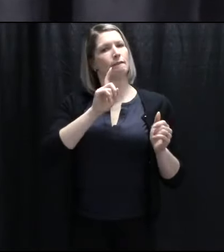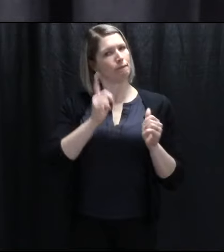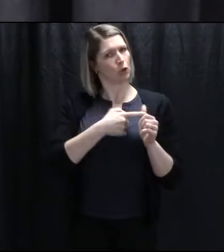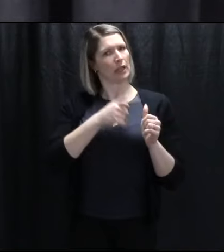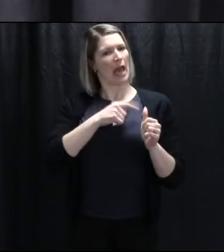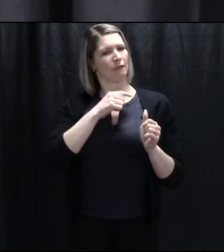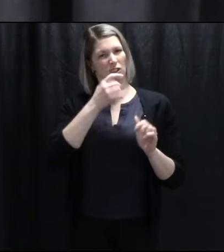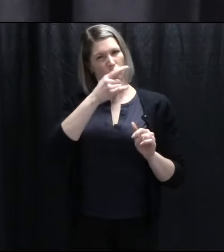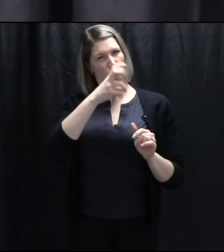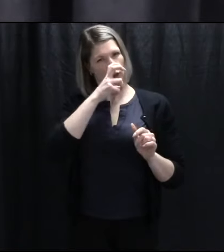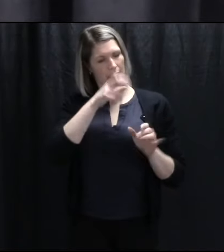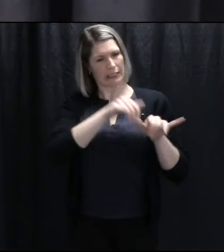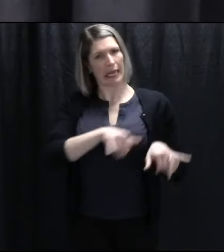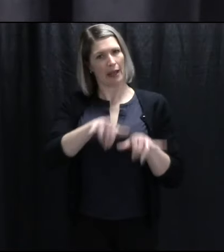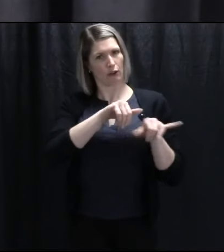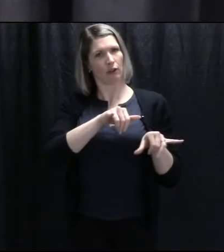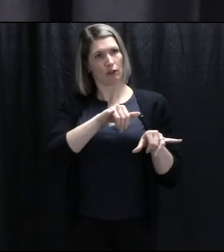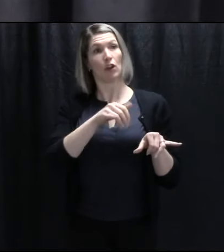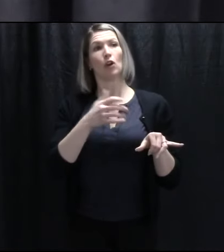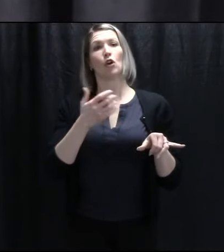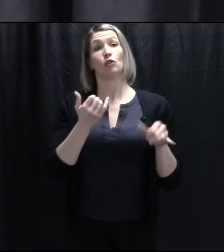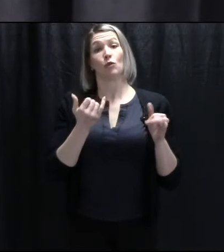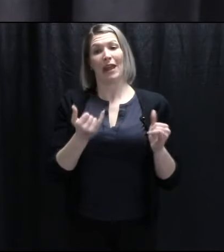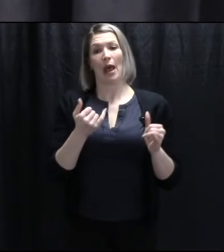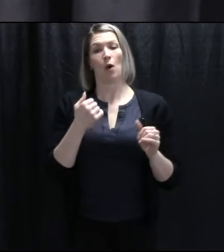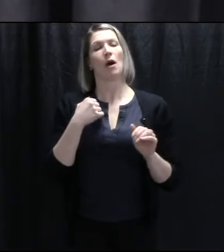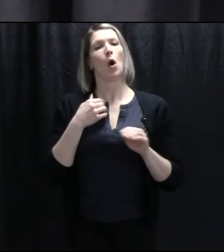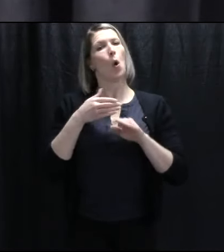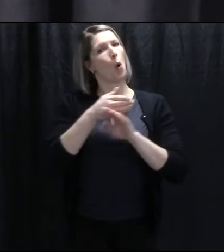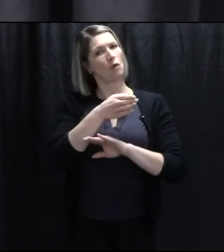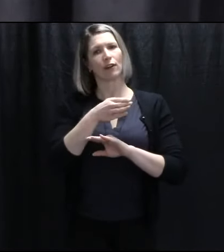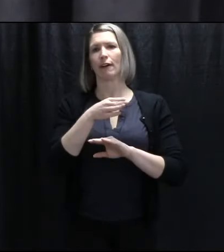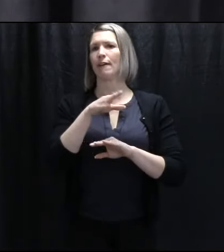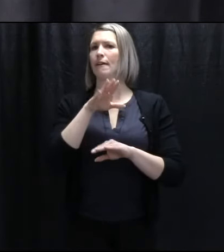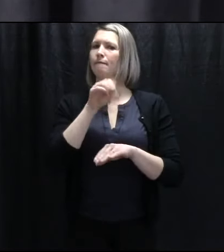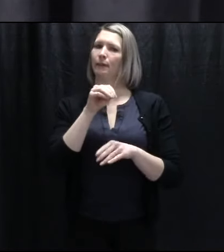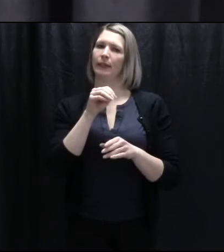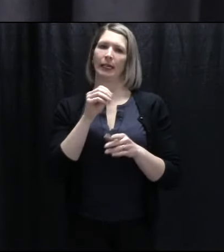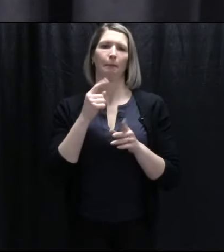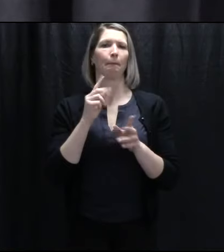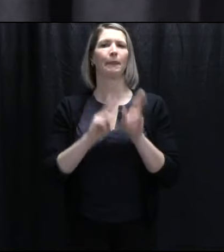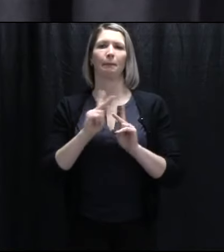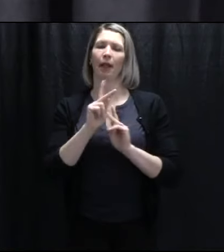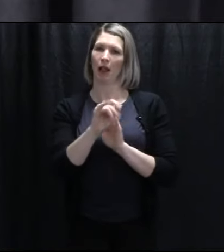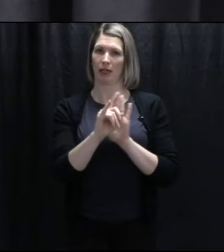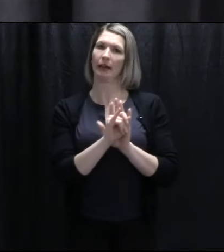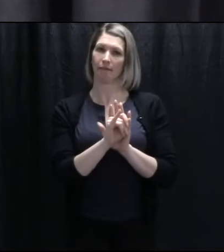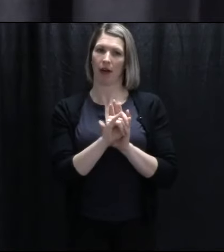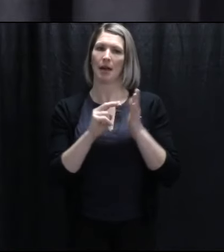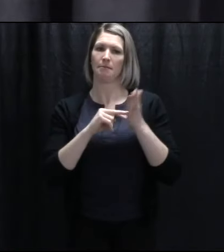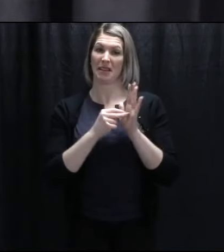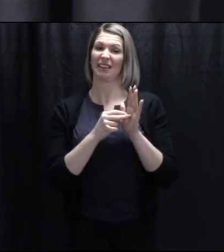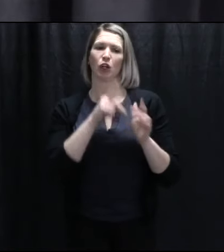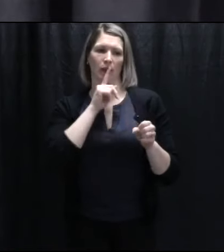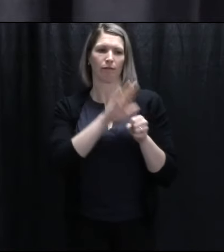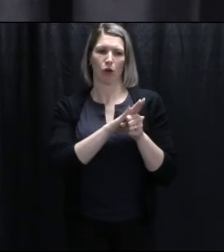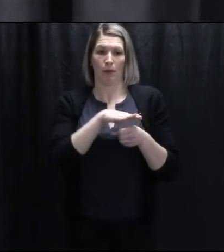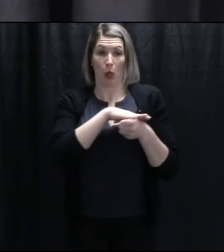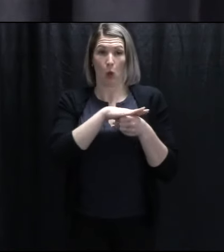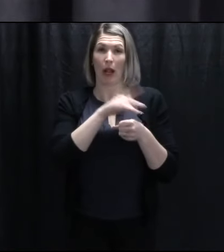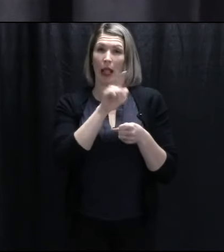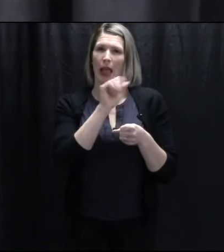that landmark with both negatives and unfortunately positives. In terms of the wait time for the test,